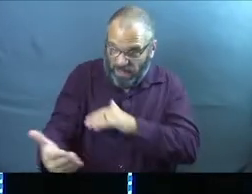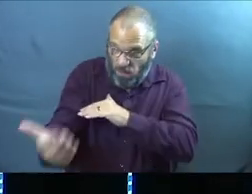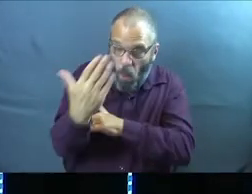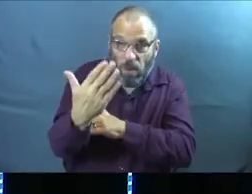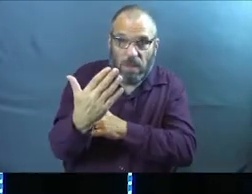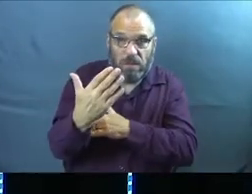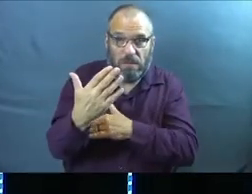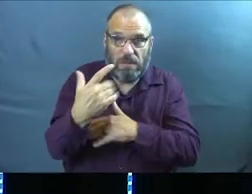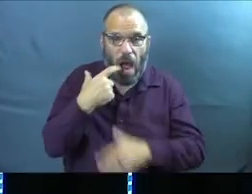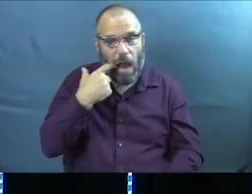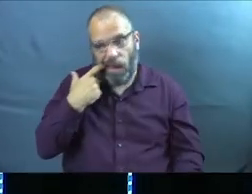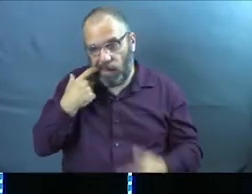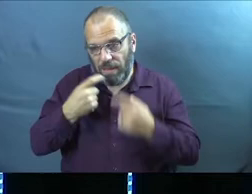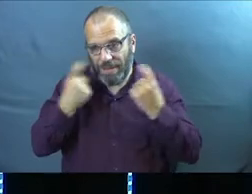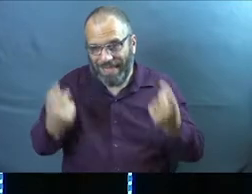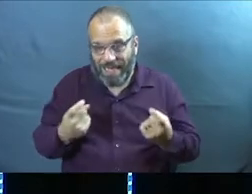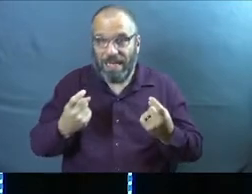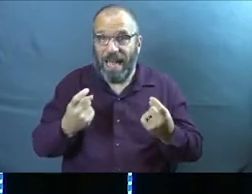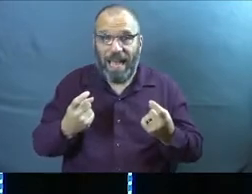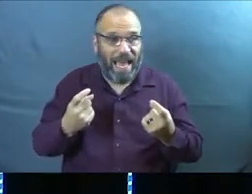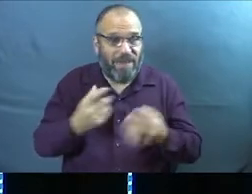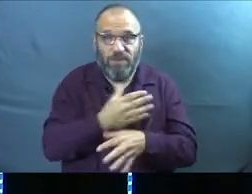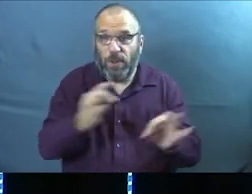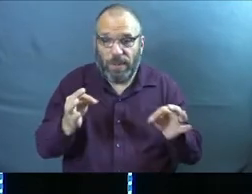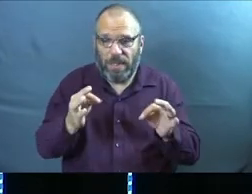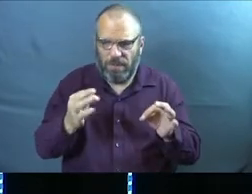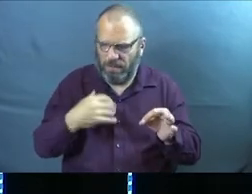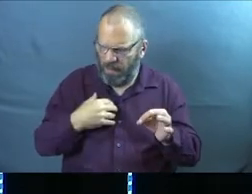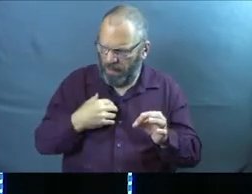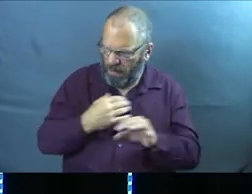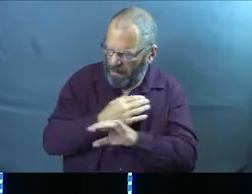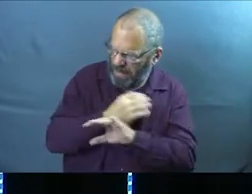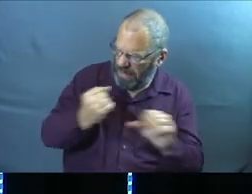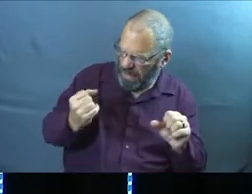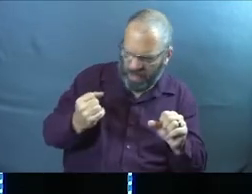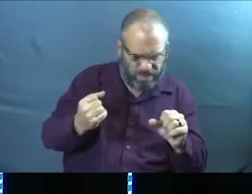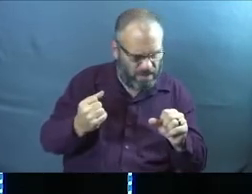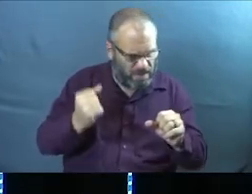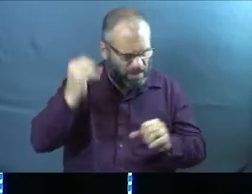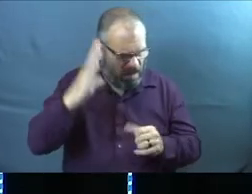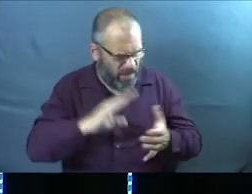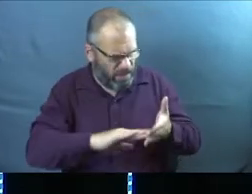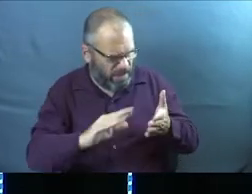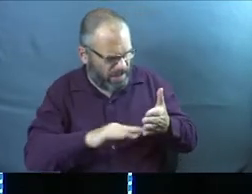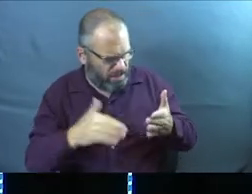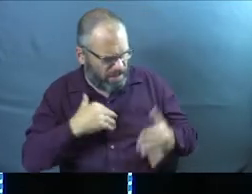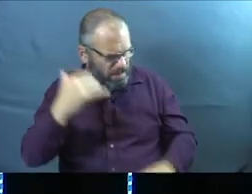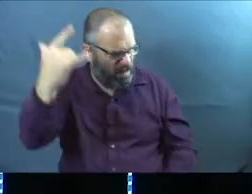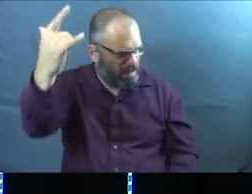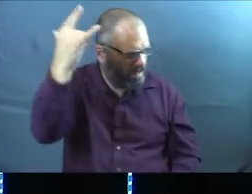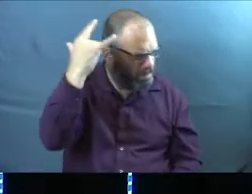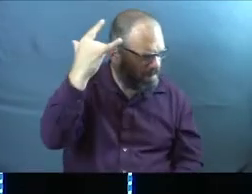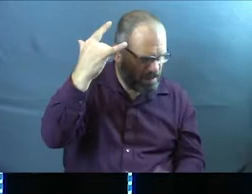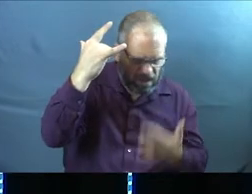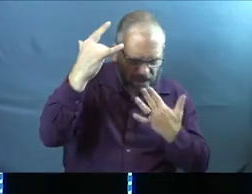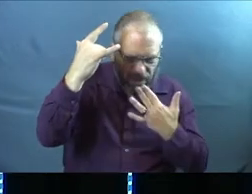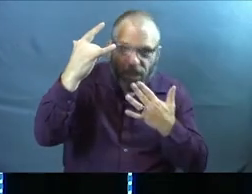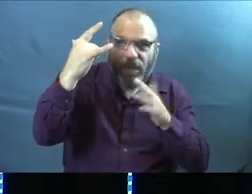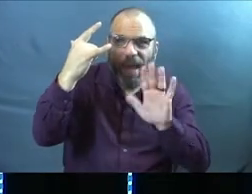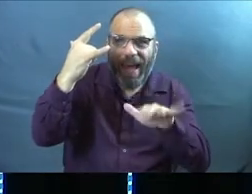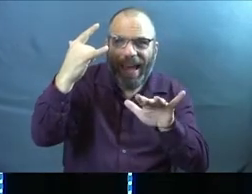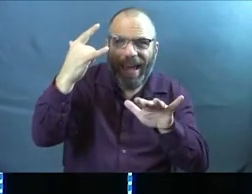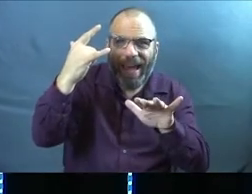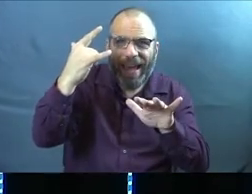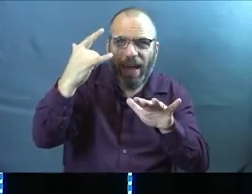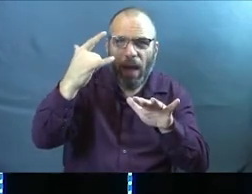morning. And I can't get free, and it makes me question my salvation. It makes me question whether or not God could even love a person like me. Could you see it in